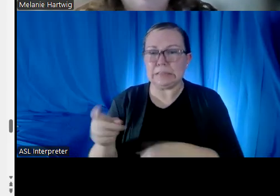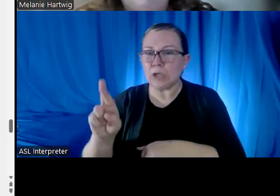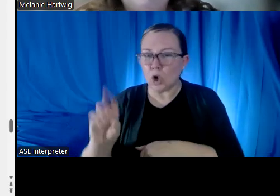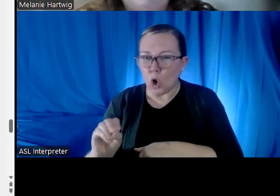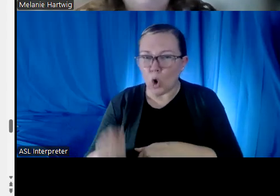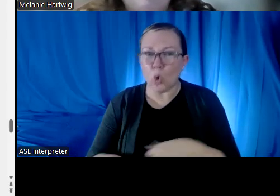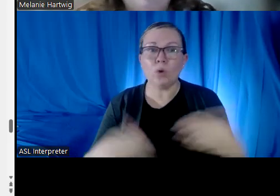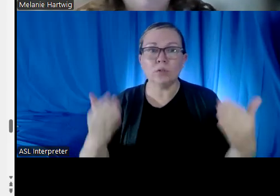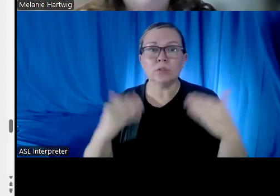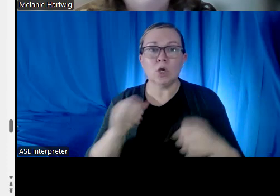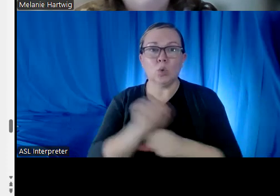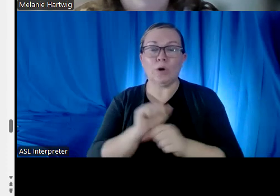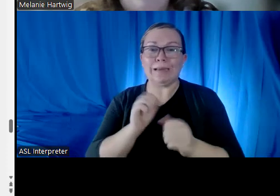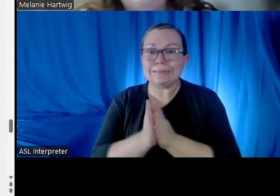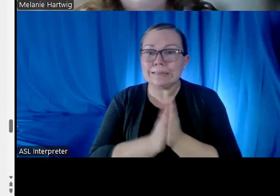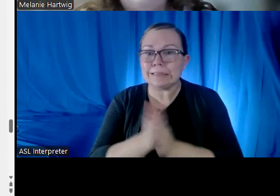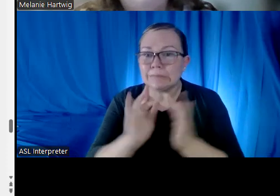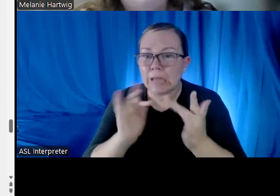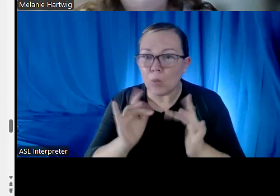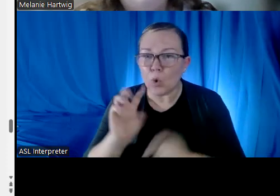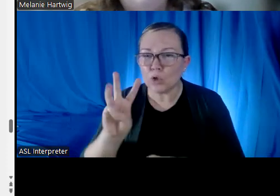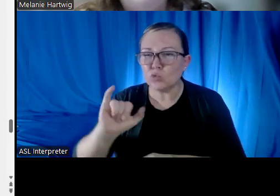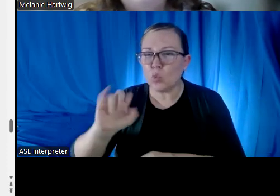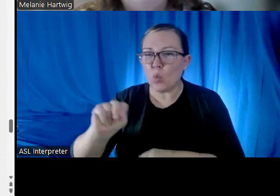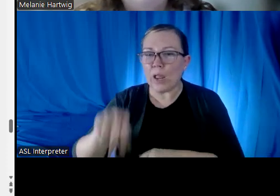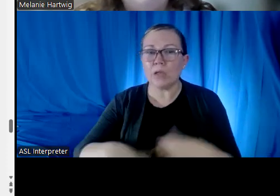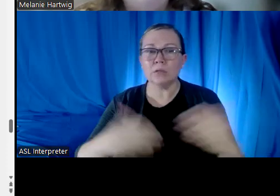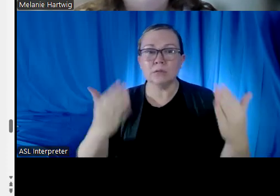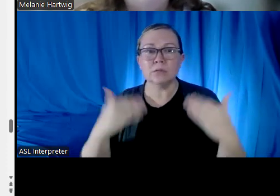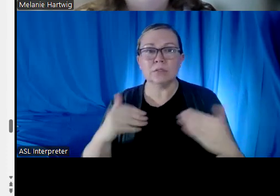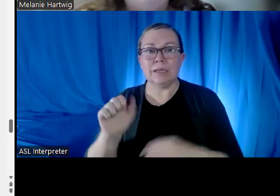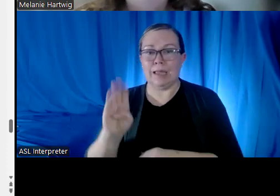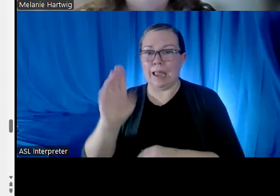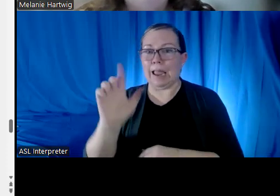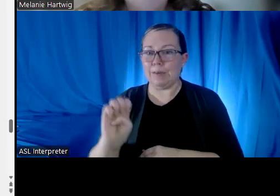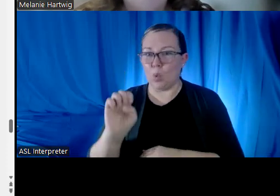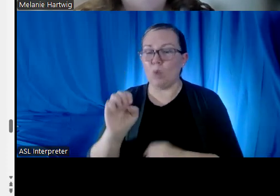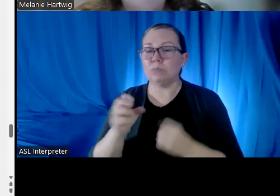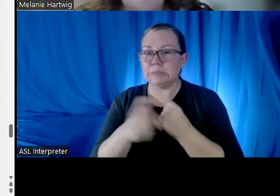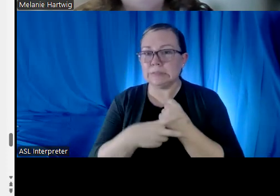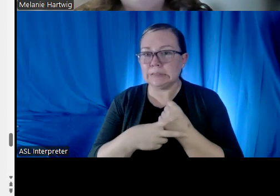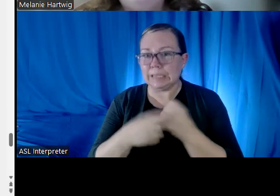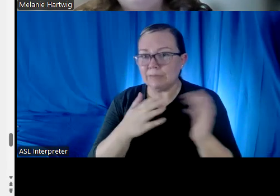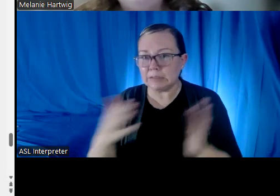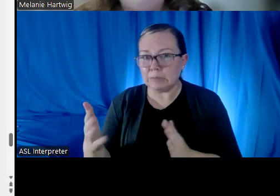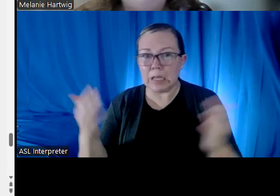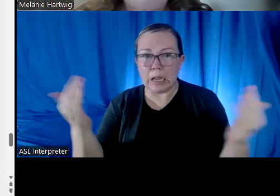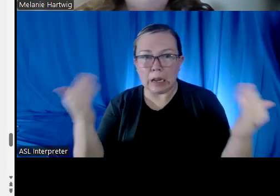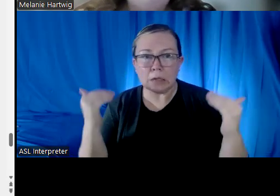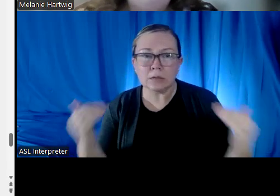the Work Incentive Network. Also, the website for the ABLE Savings Plan. And next slide,